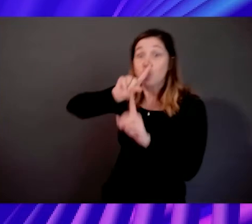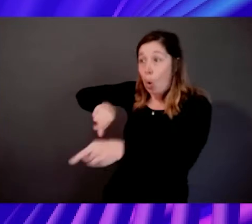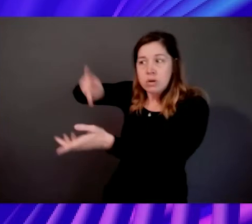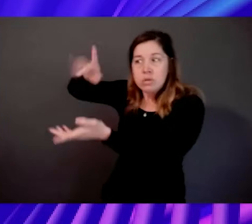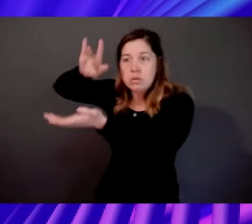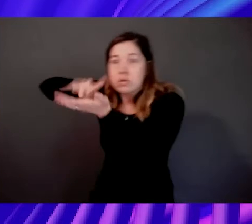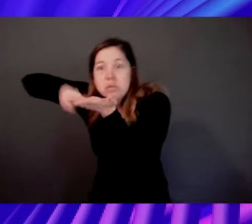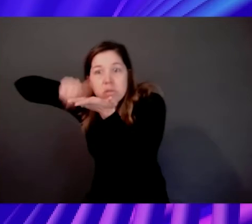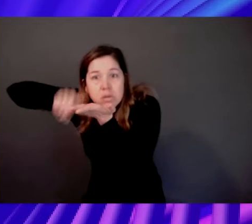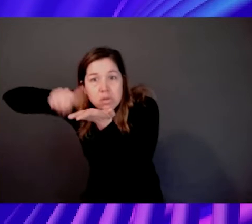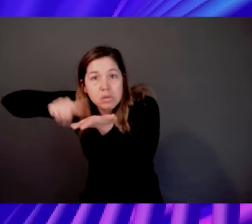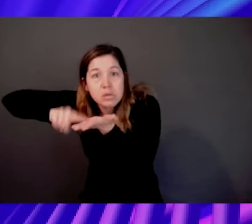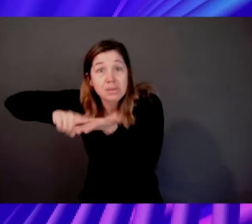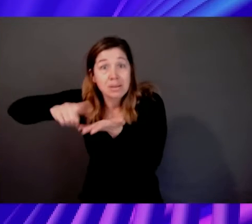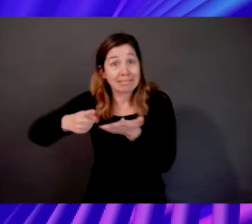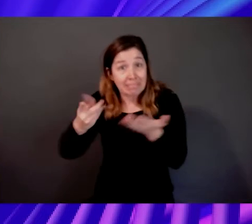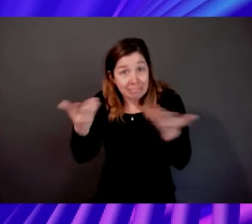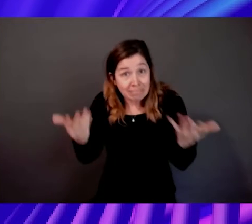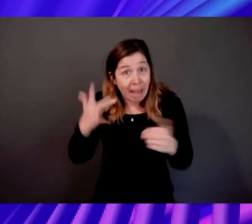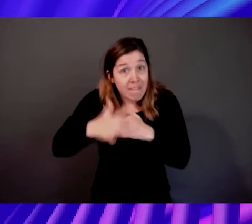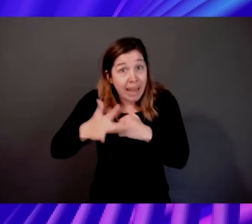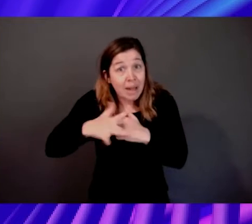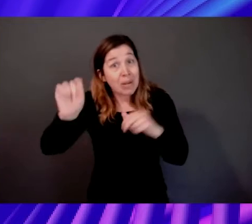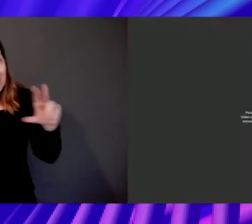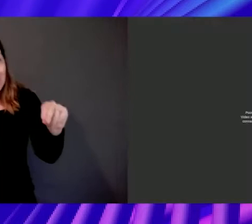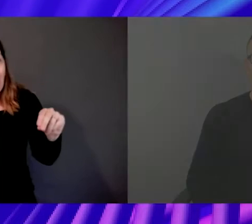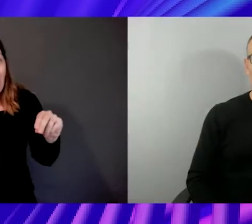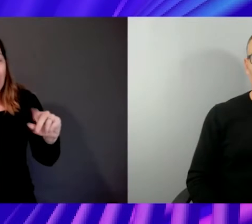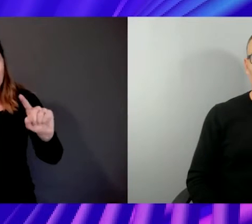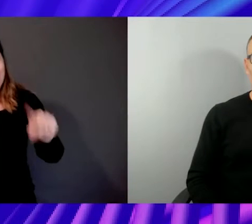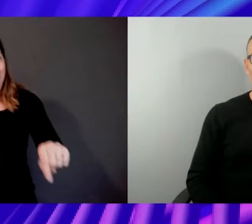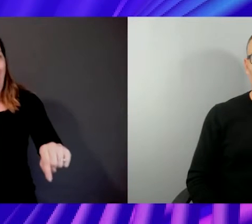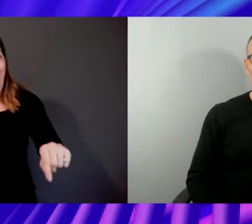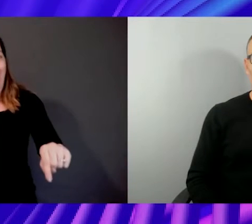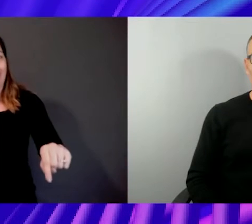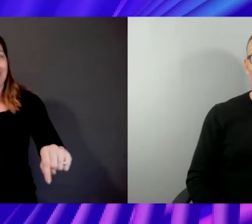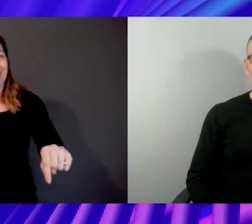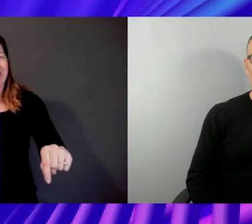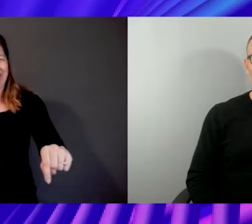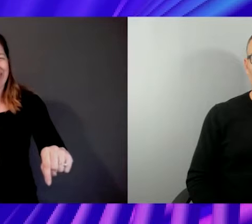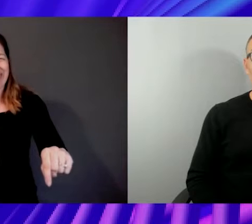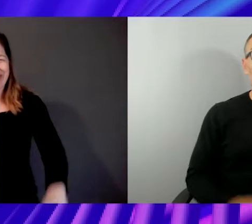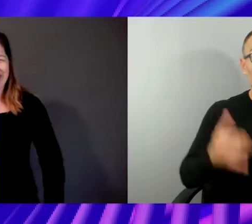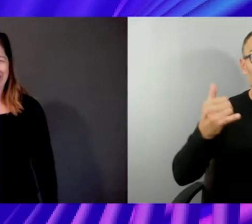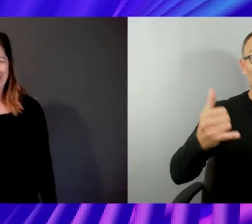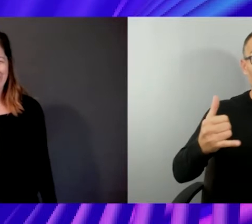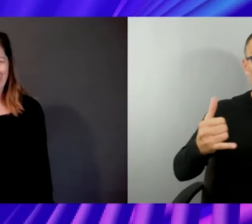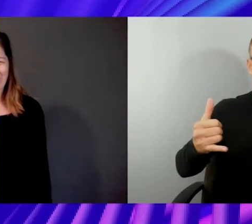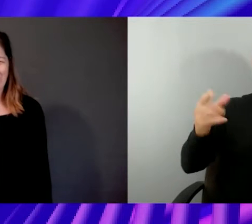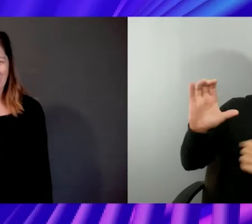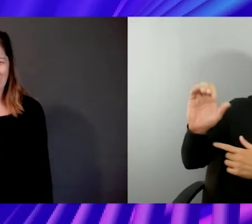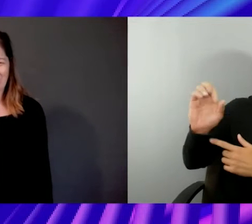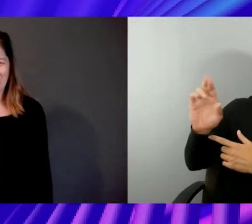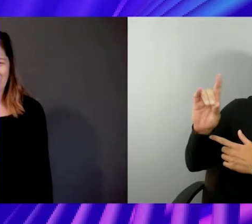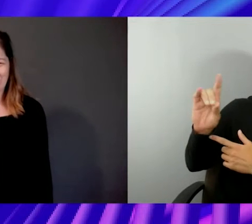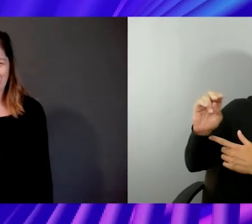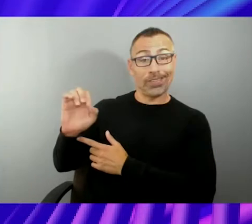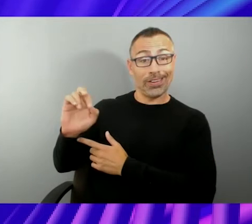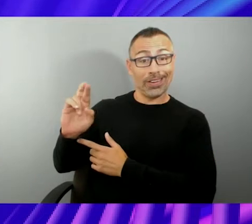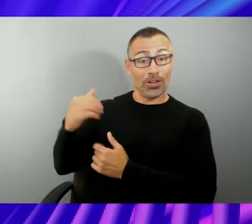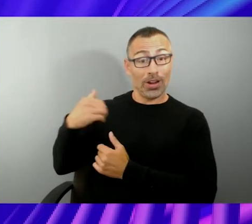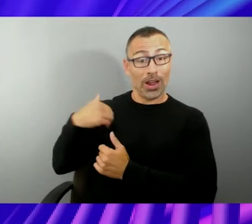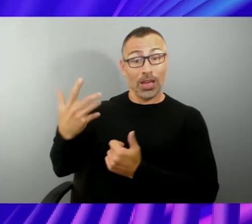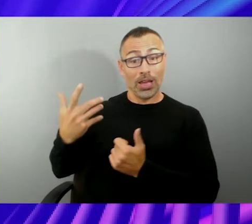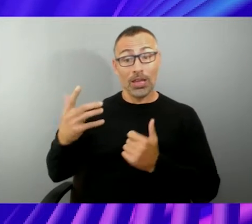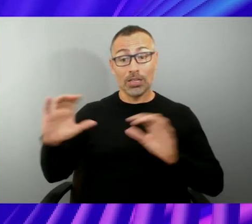sends a response back. And now that the coordinator has that particular answer, it can now go ahead and communicate with, for example,